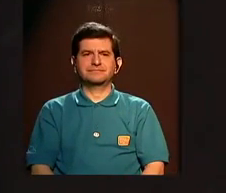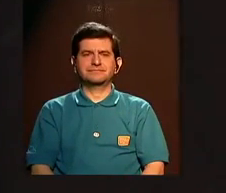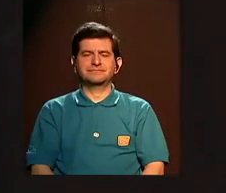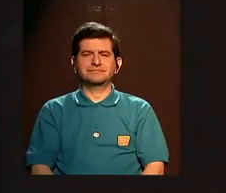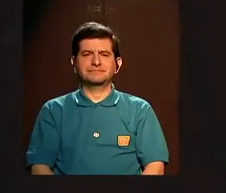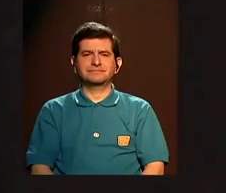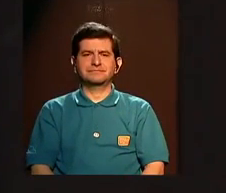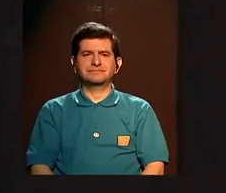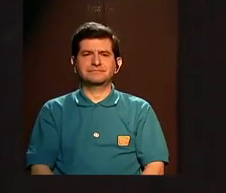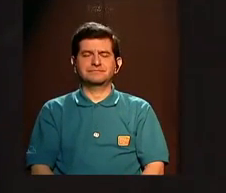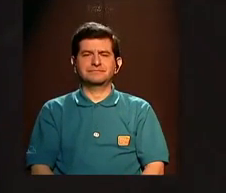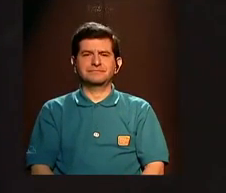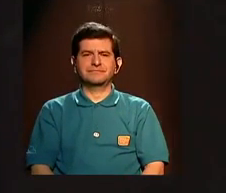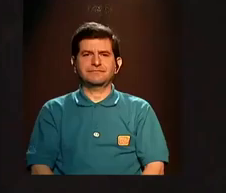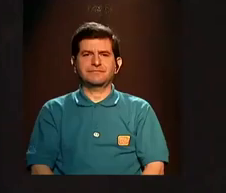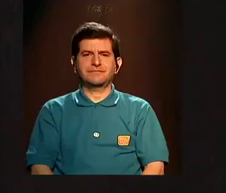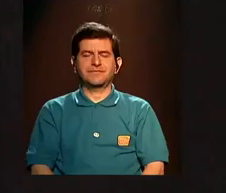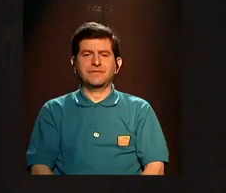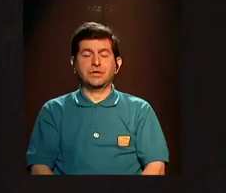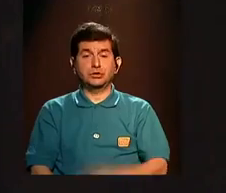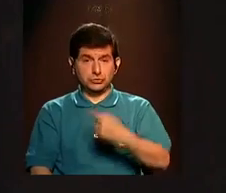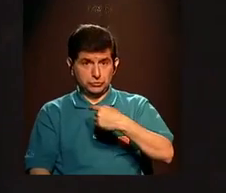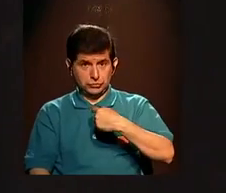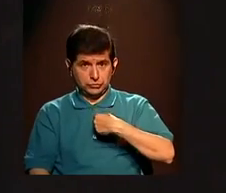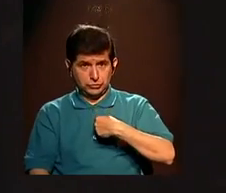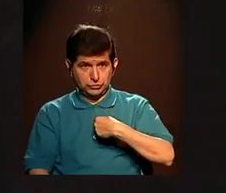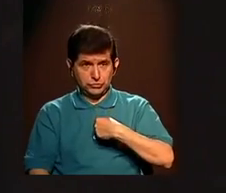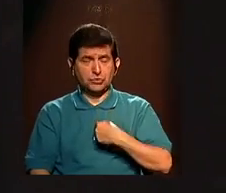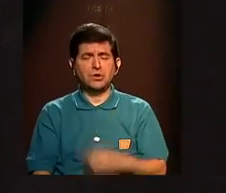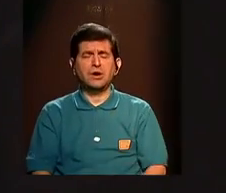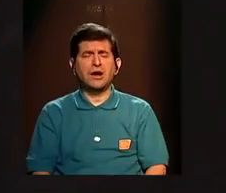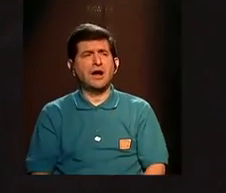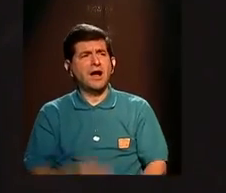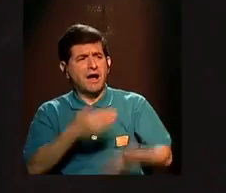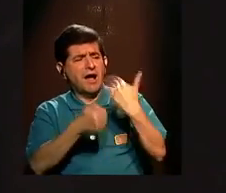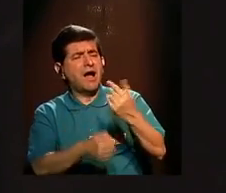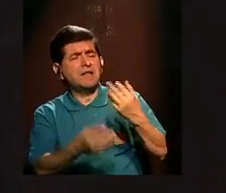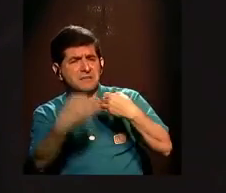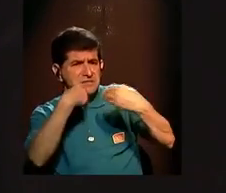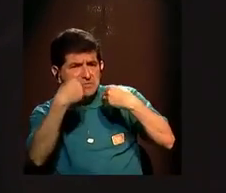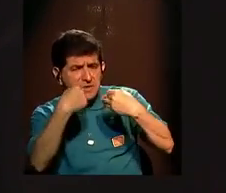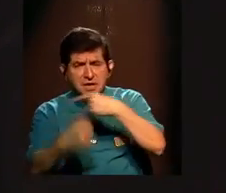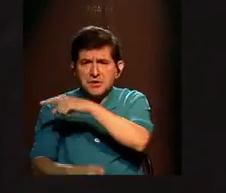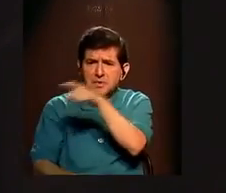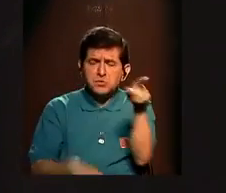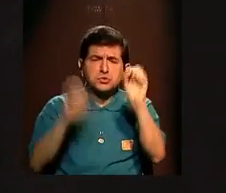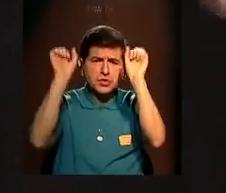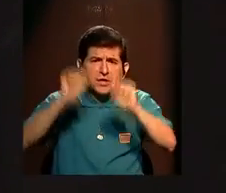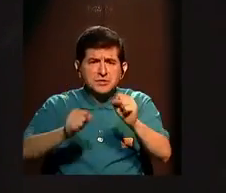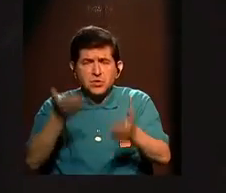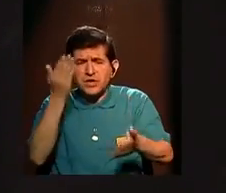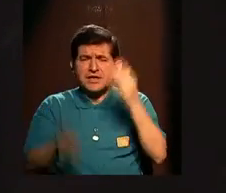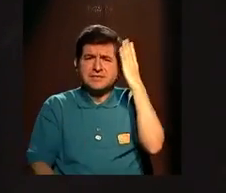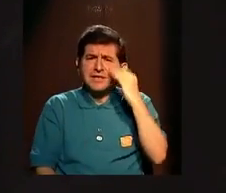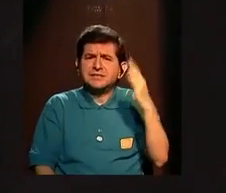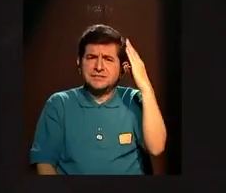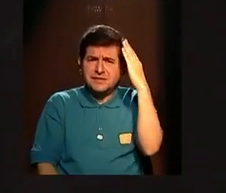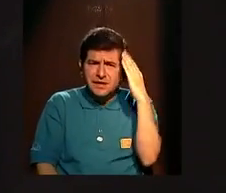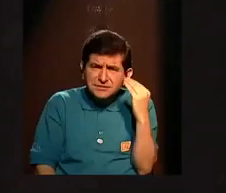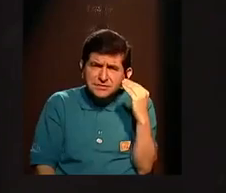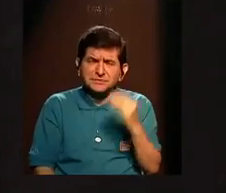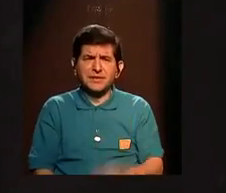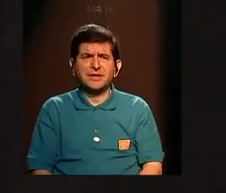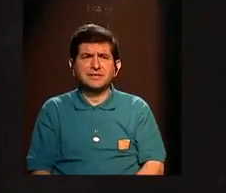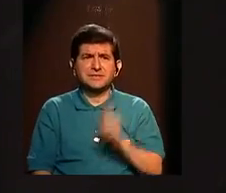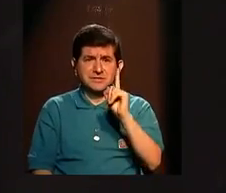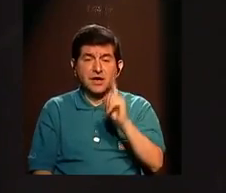I was warned beforehand that you would be experiencing either a very deep